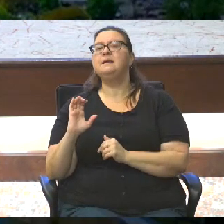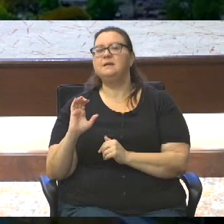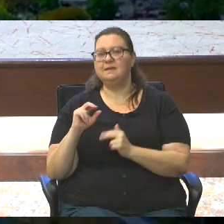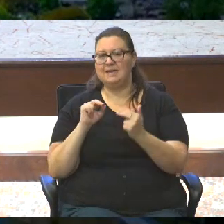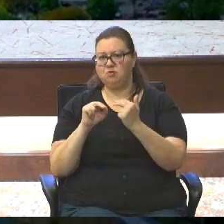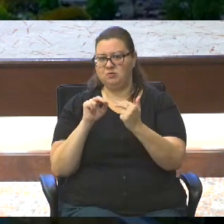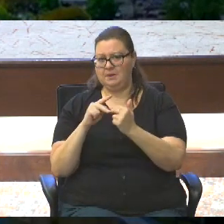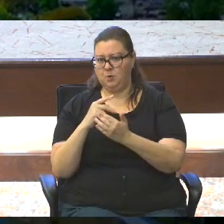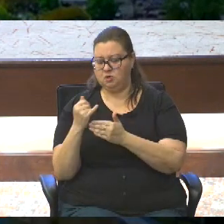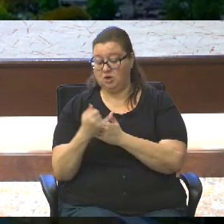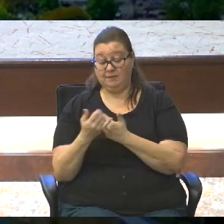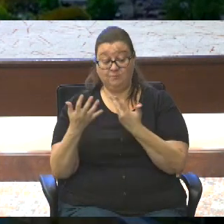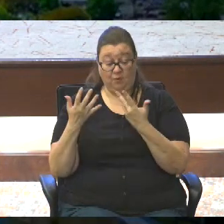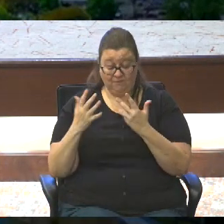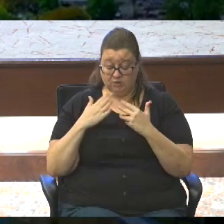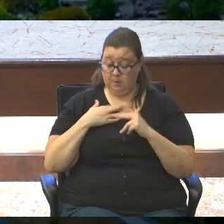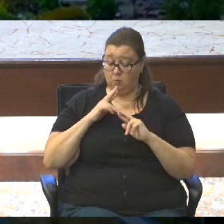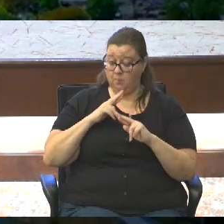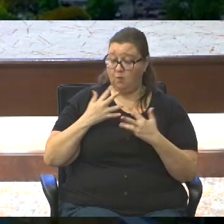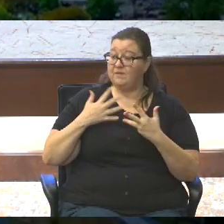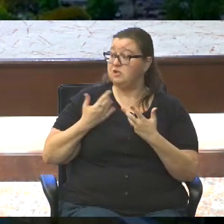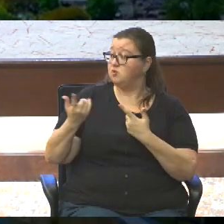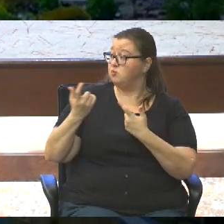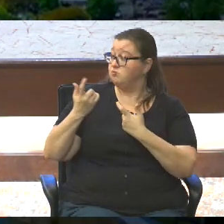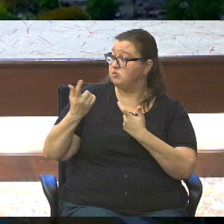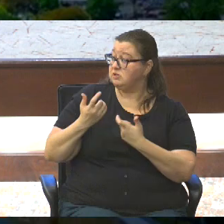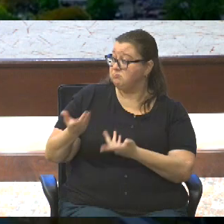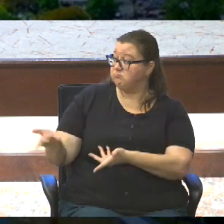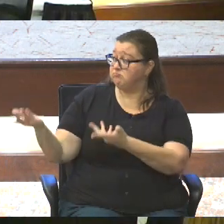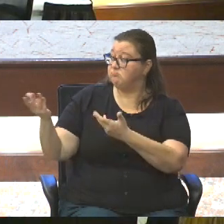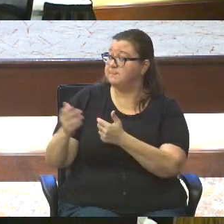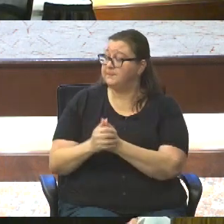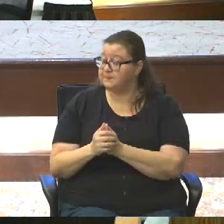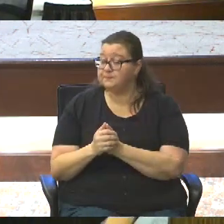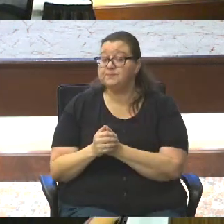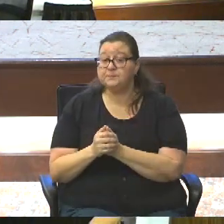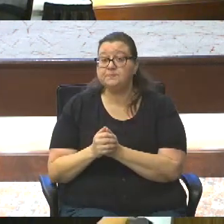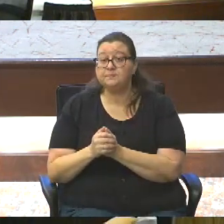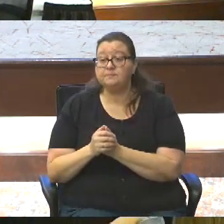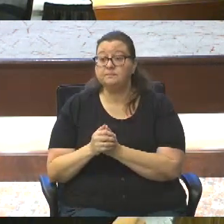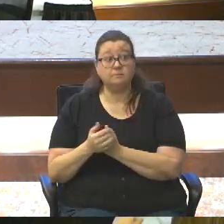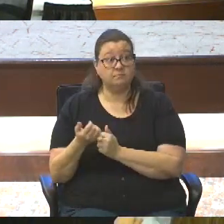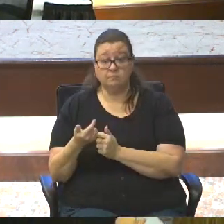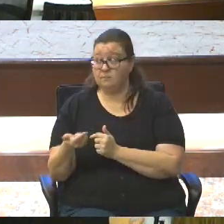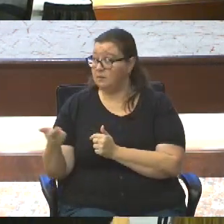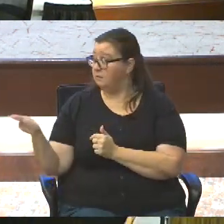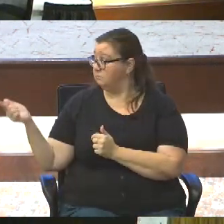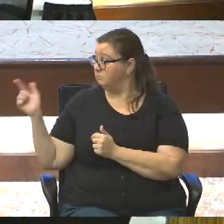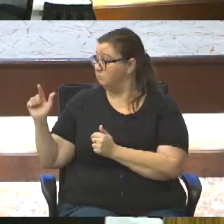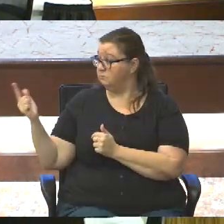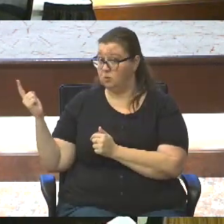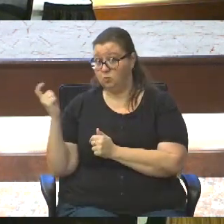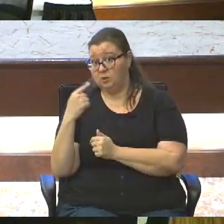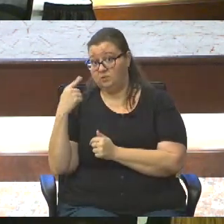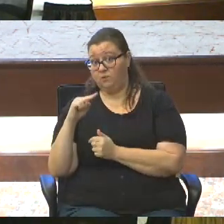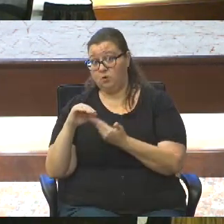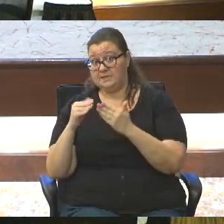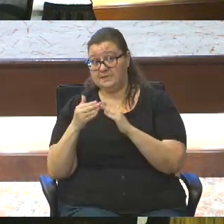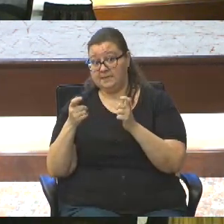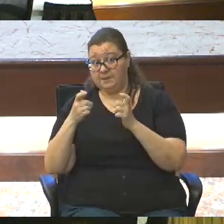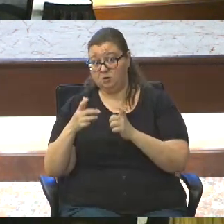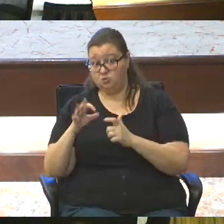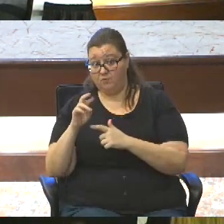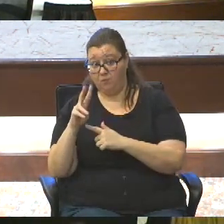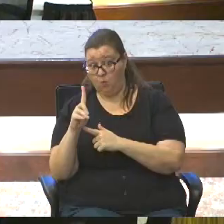that concludes my report, and I'll take any questions you might have of me. Any questions for City Manager Ford?